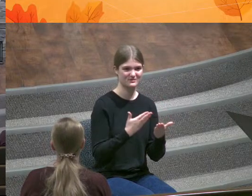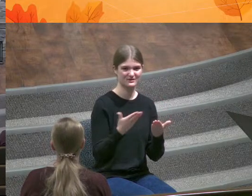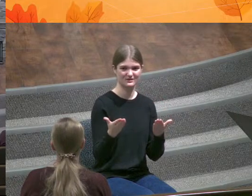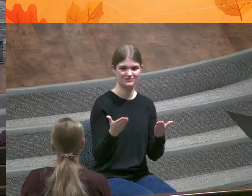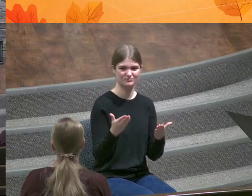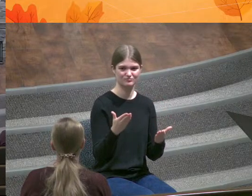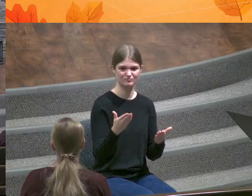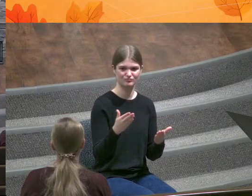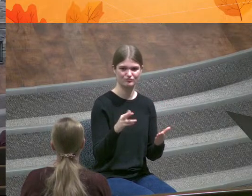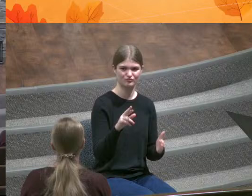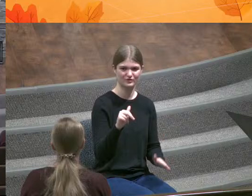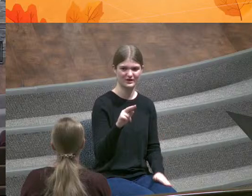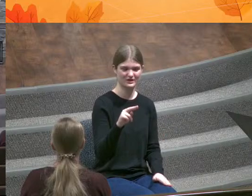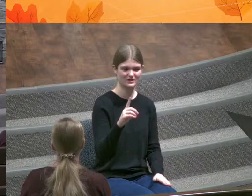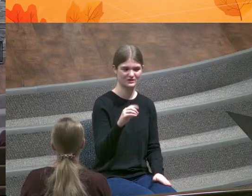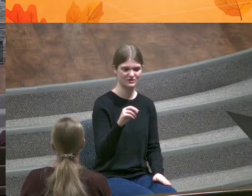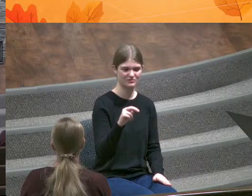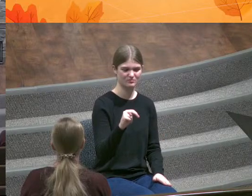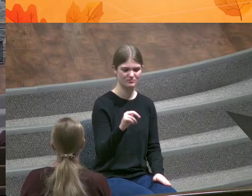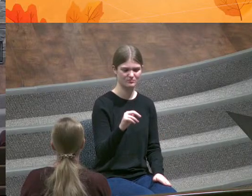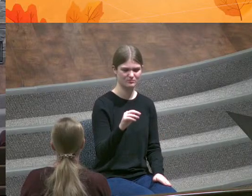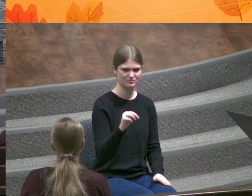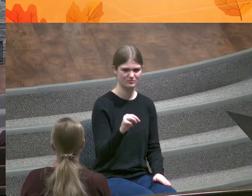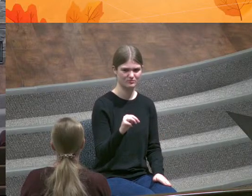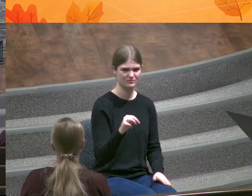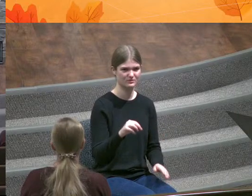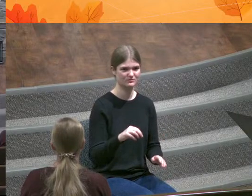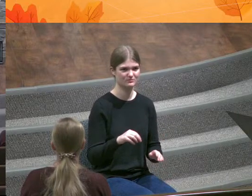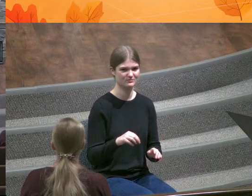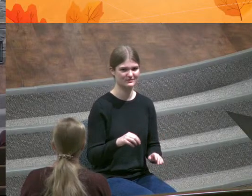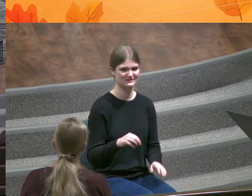we have a tendency, the last thing we put on our shelf is in the front, right?